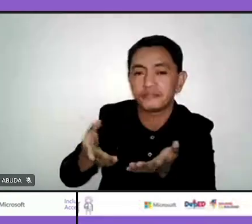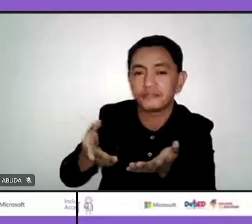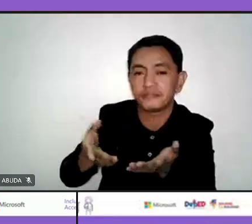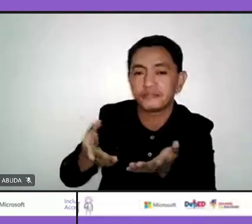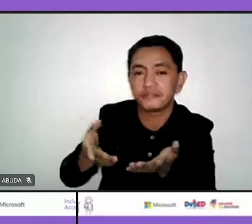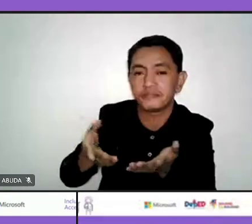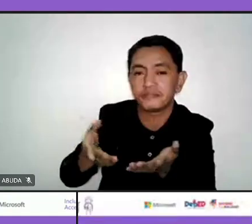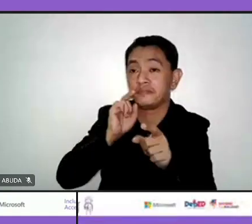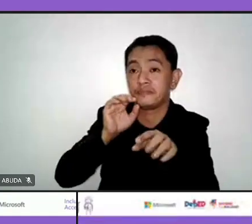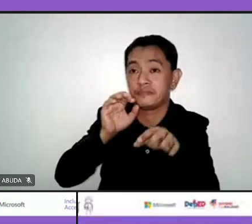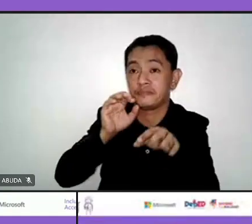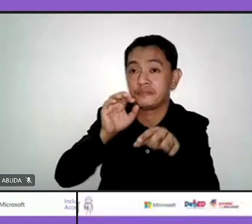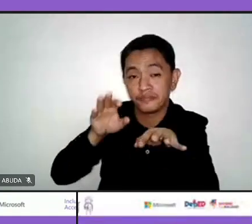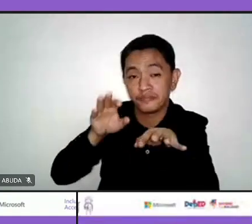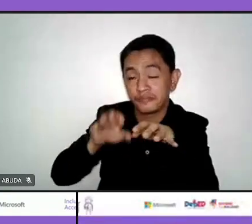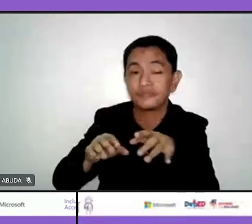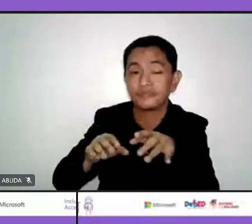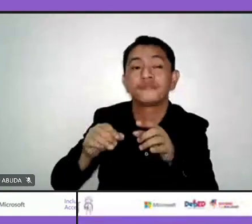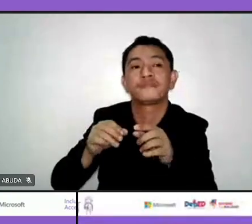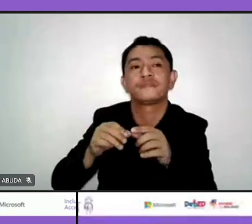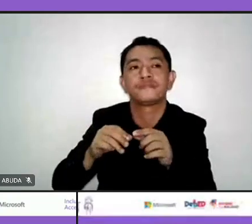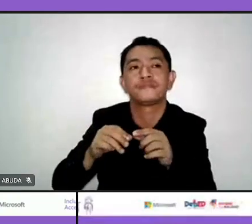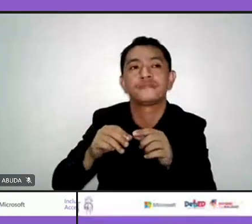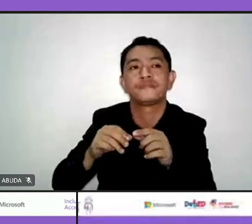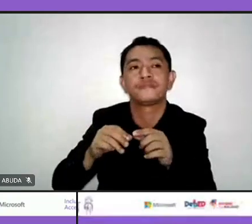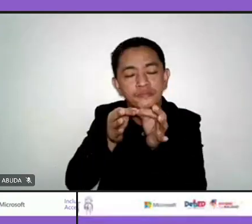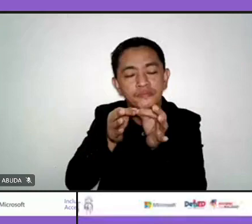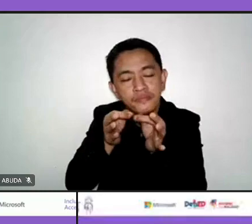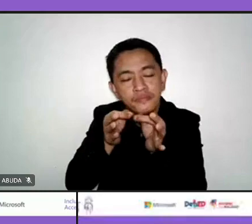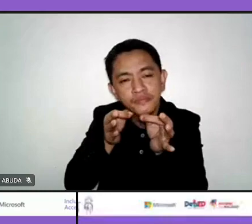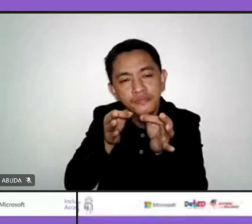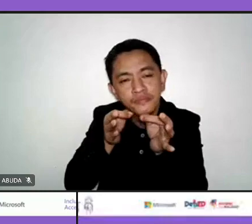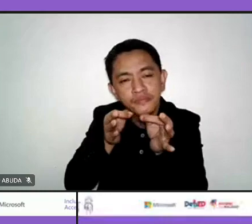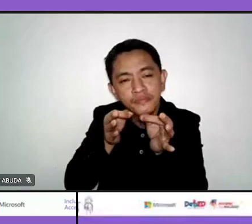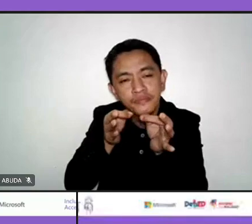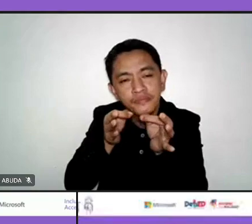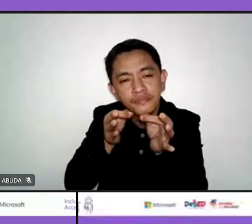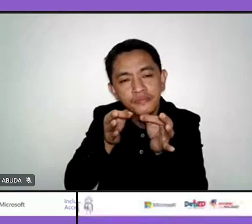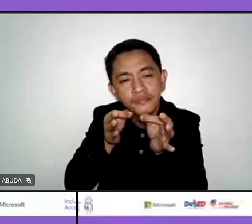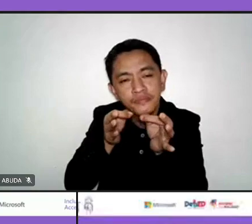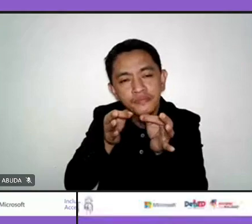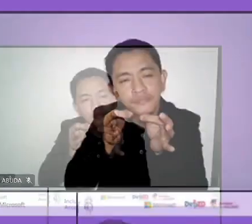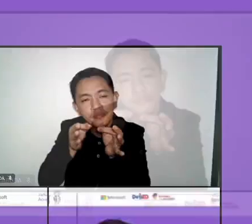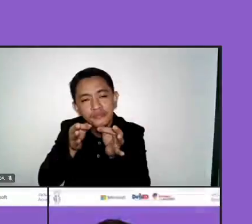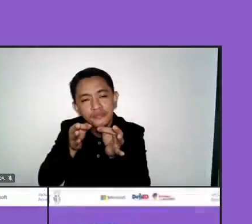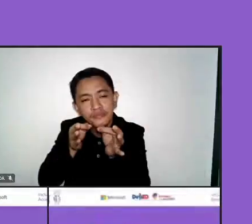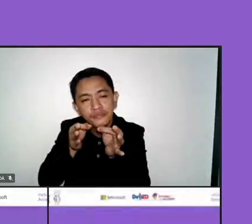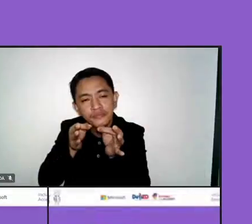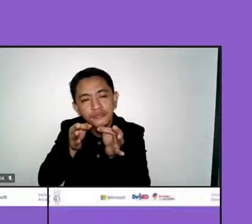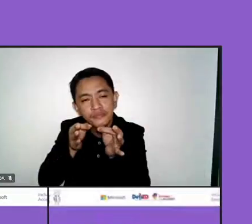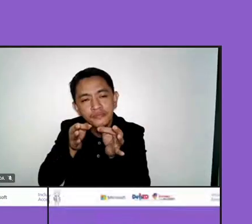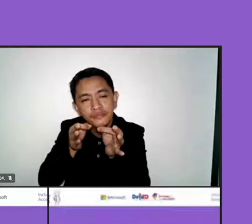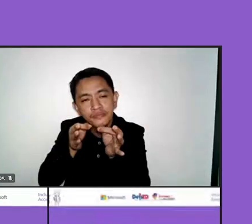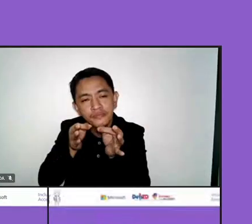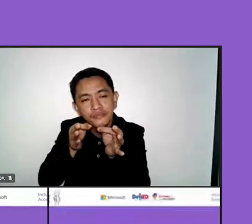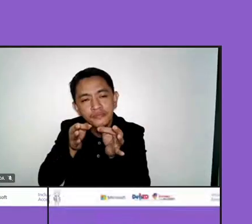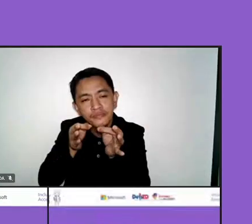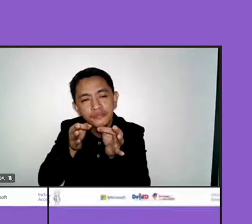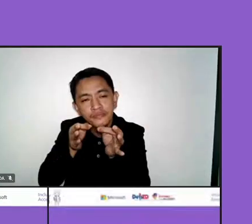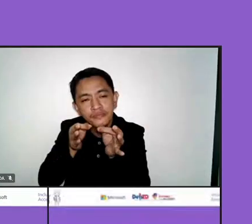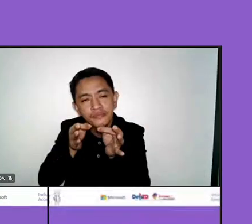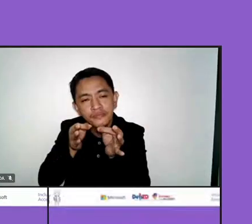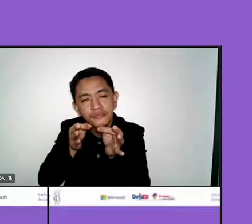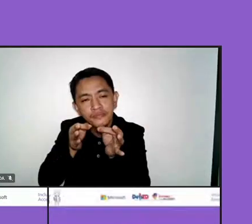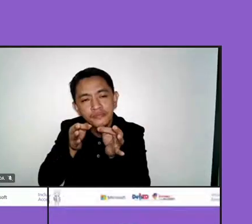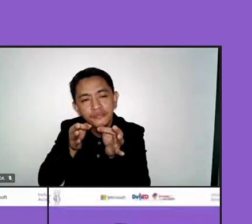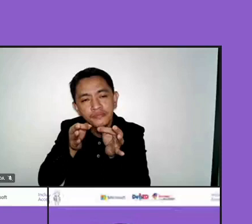na sa Facebook account ng mommy nila or daddy nila, na sila na yung nagtatype ng descriptions, eh, we need to go with the